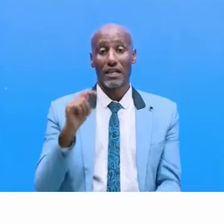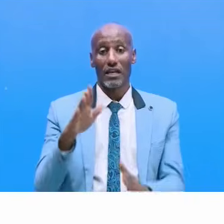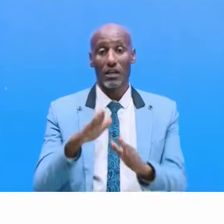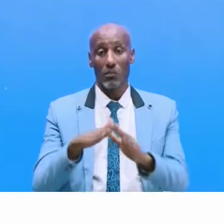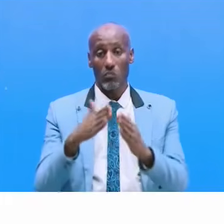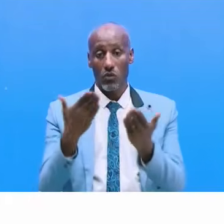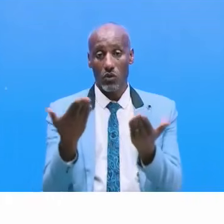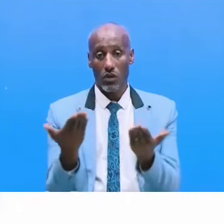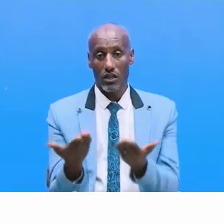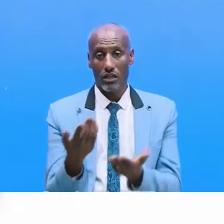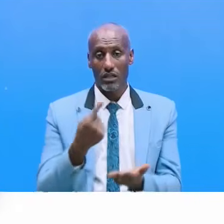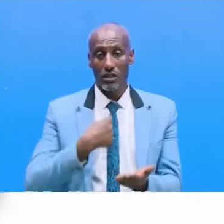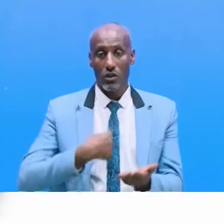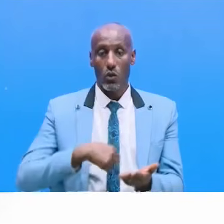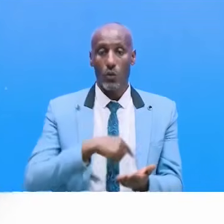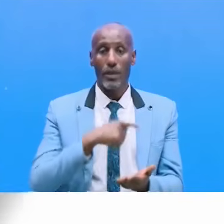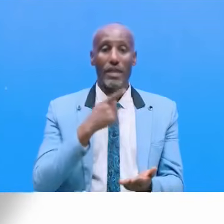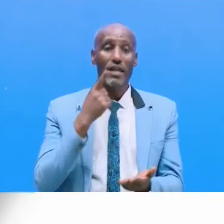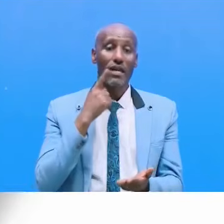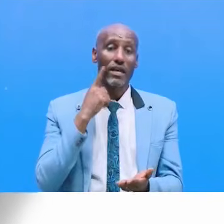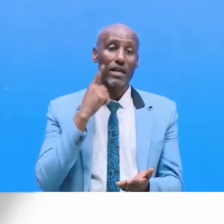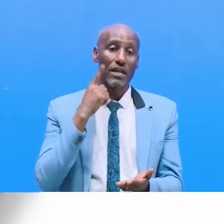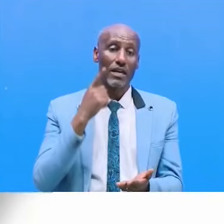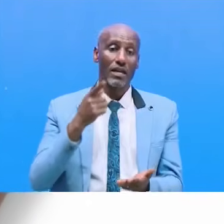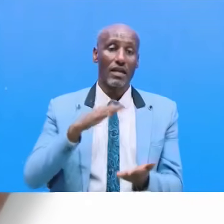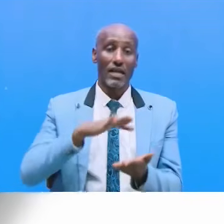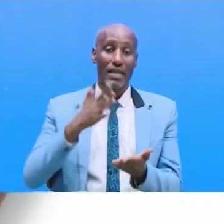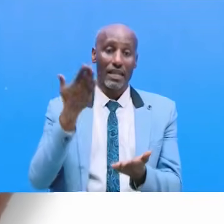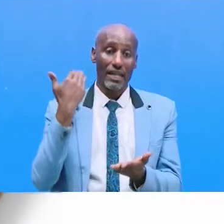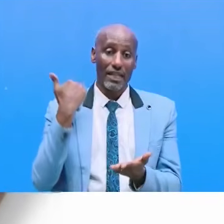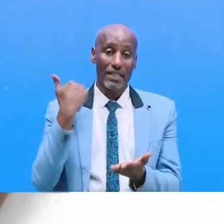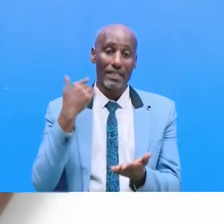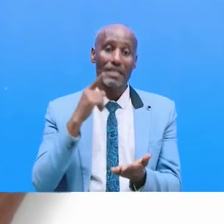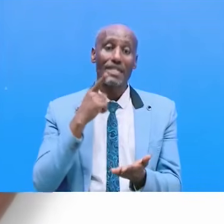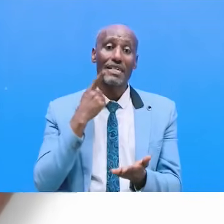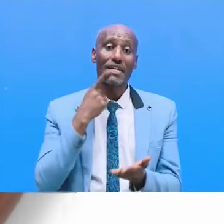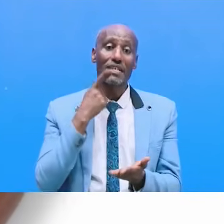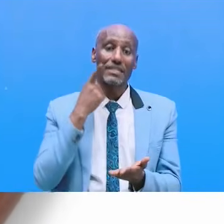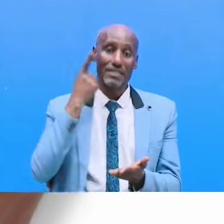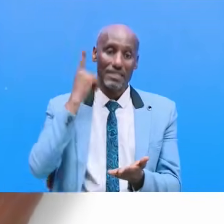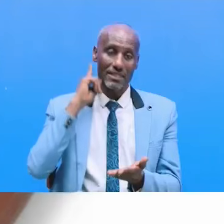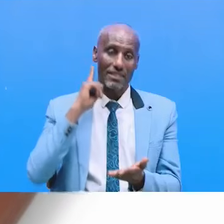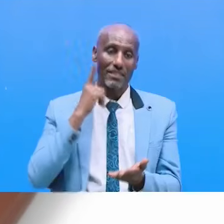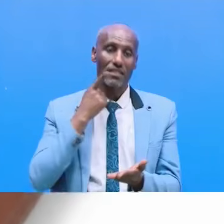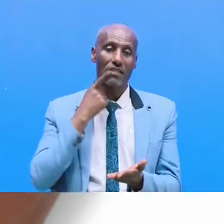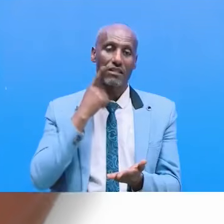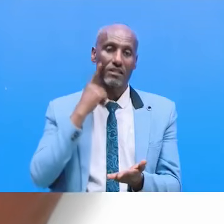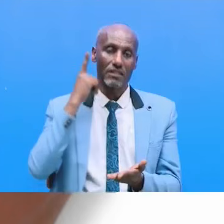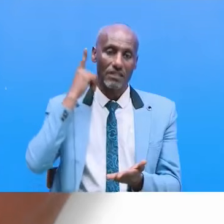we read when? Yesterday.